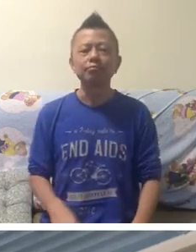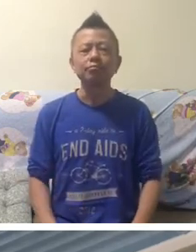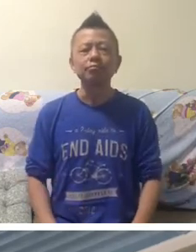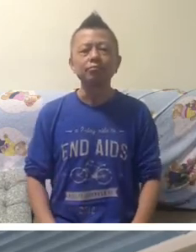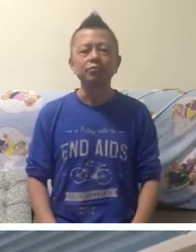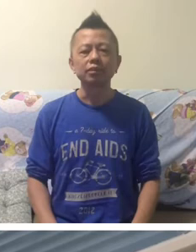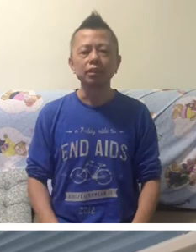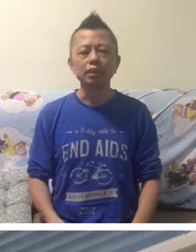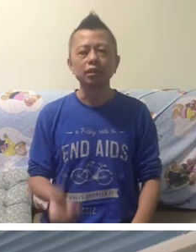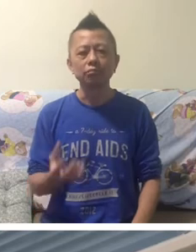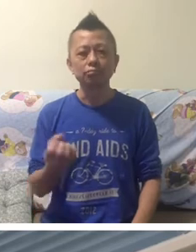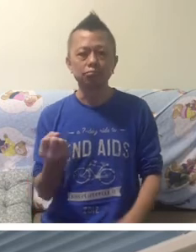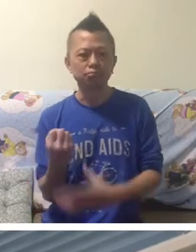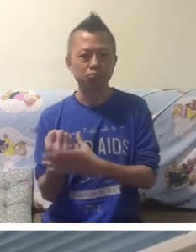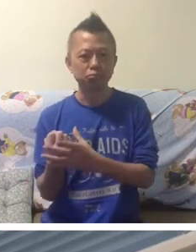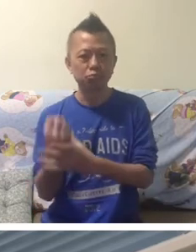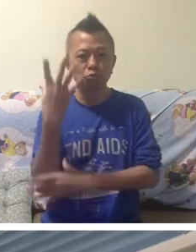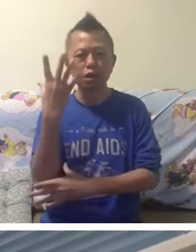you my